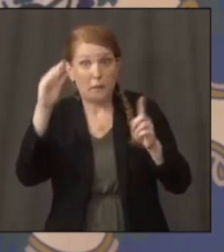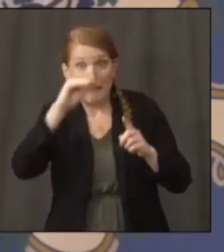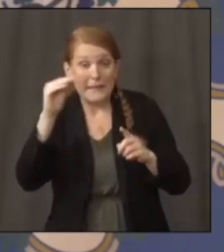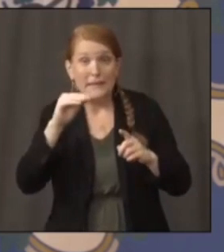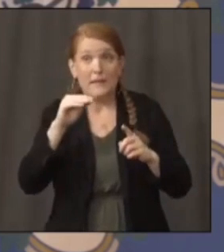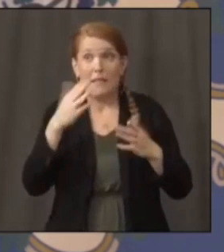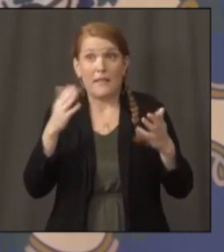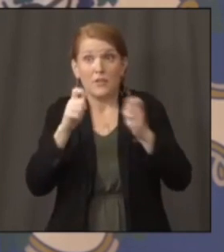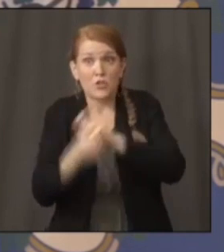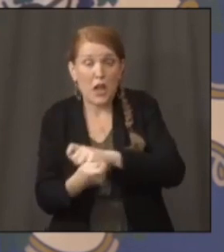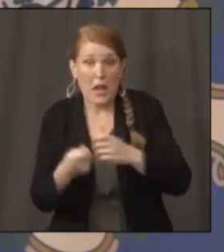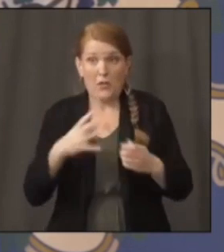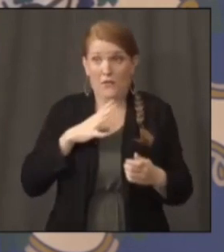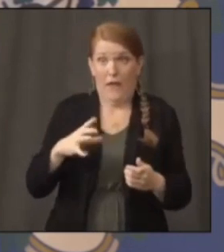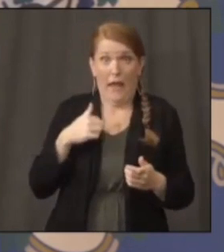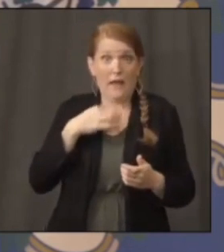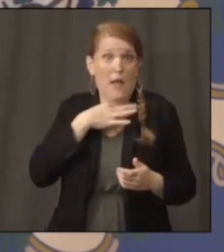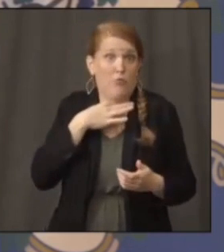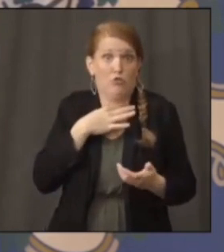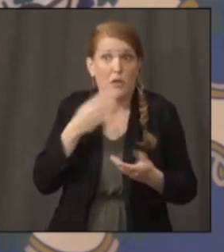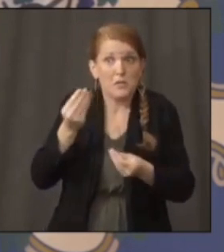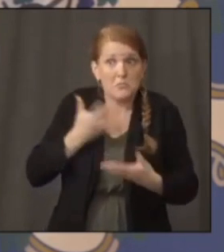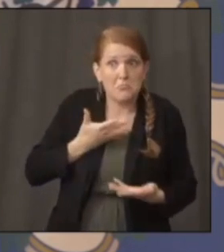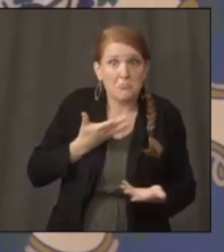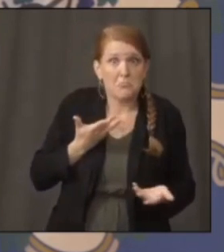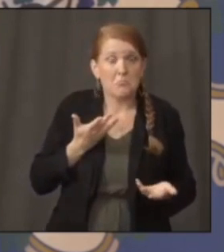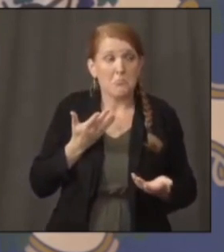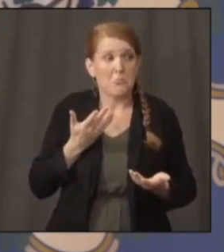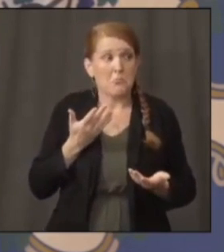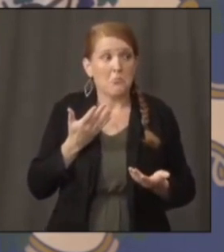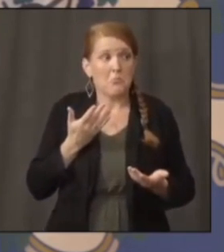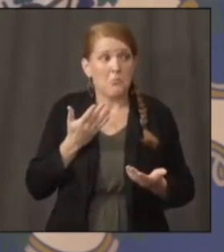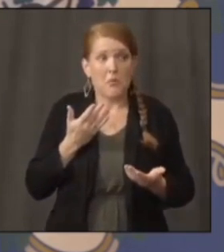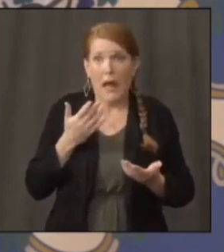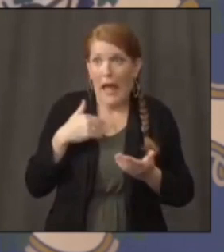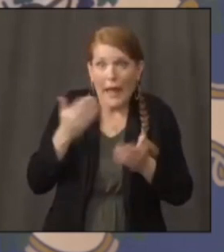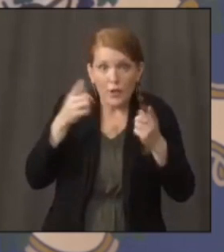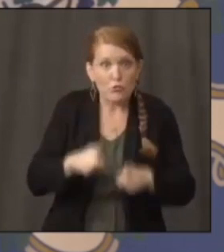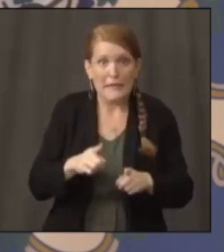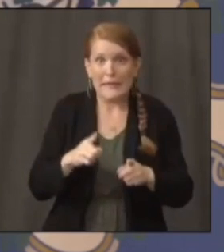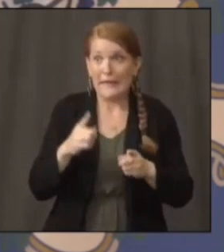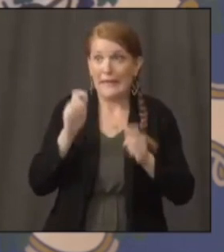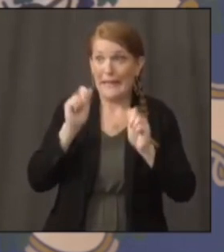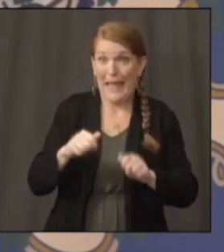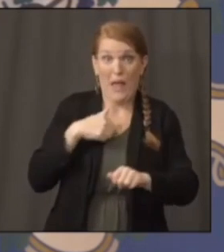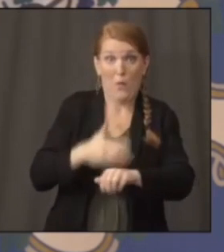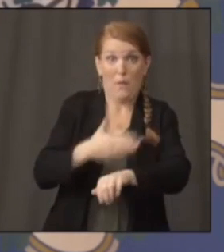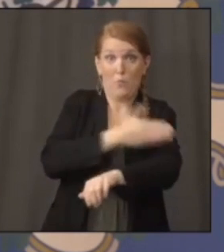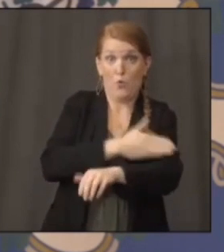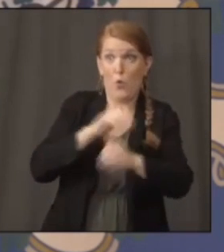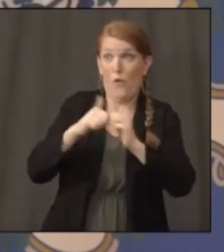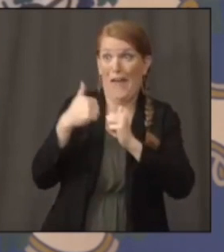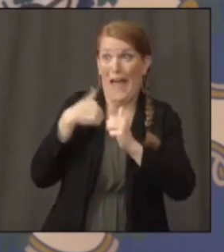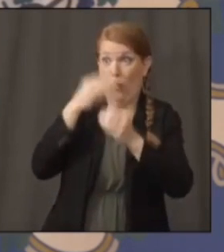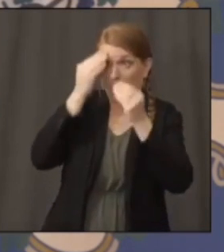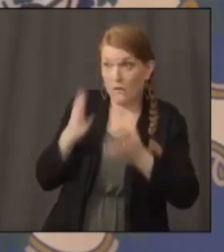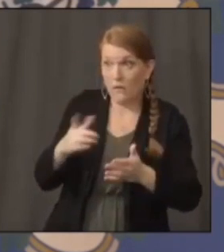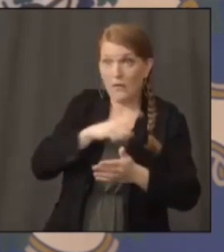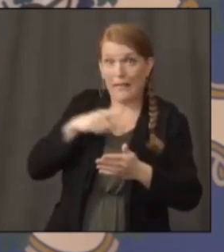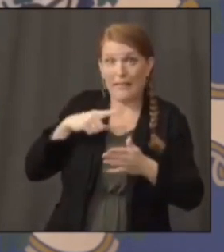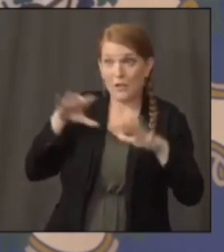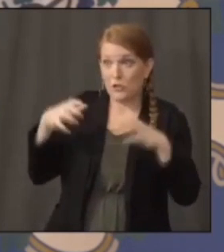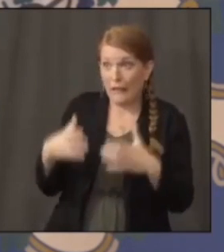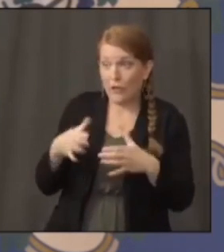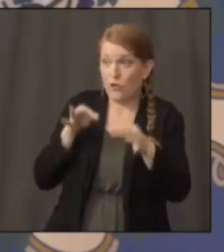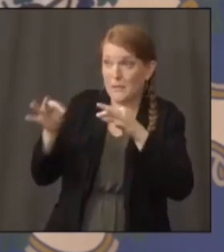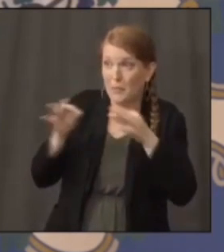involving and informing the legislature what we're doing, why we're doing it, and what our rationale is for doing that.